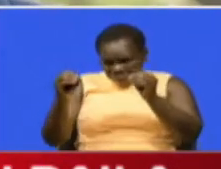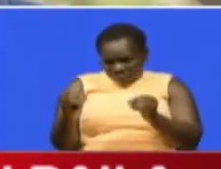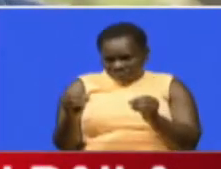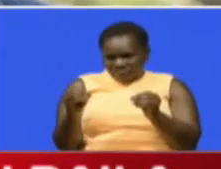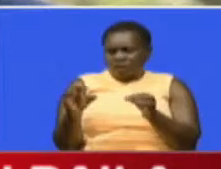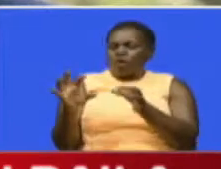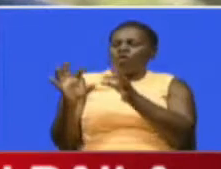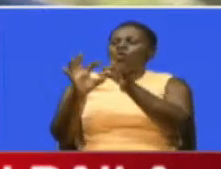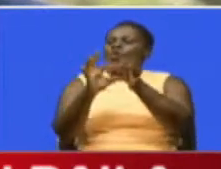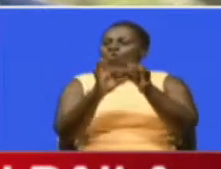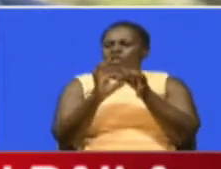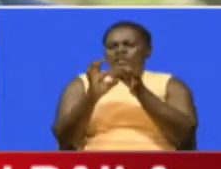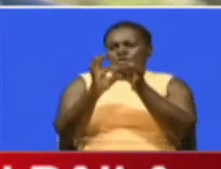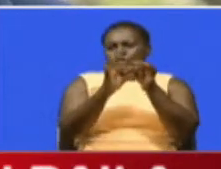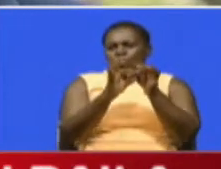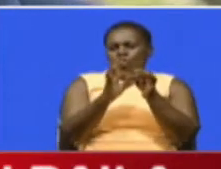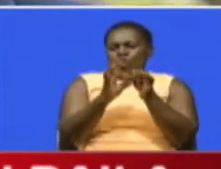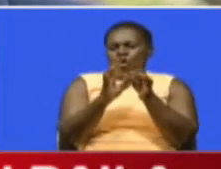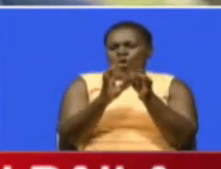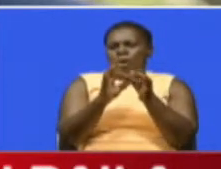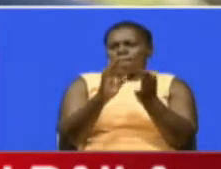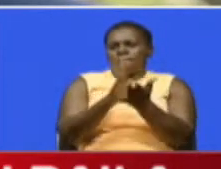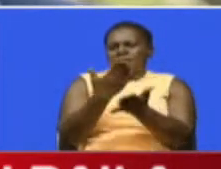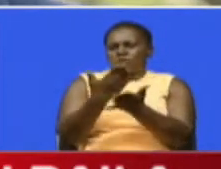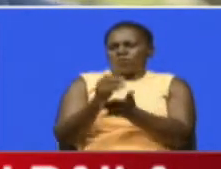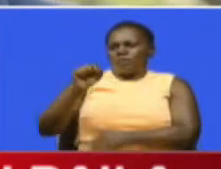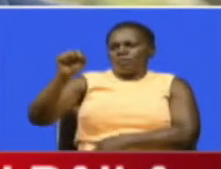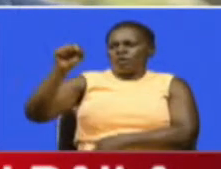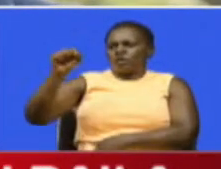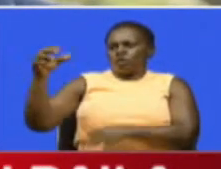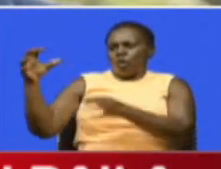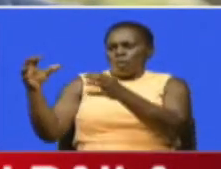a coalition between political parties.